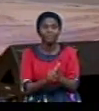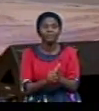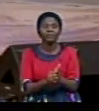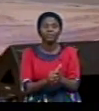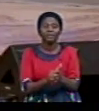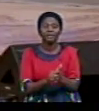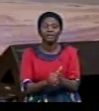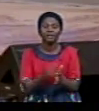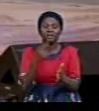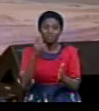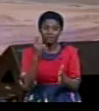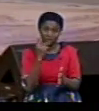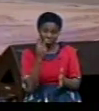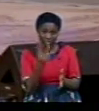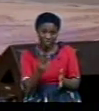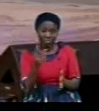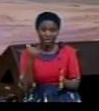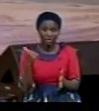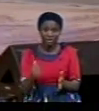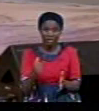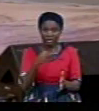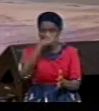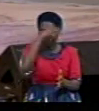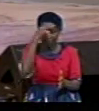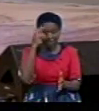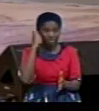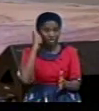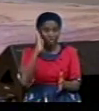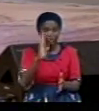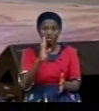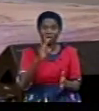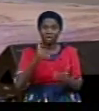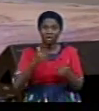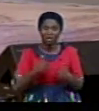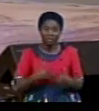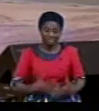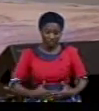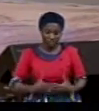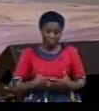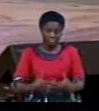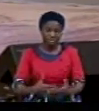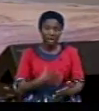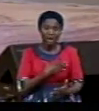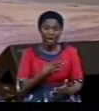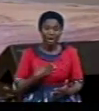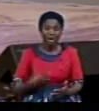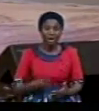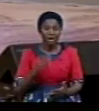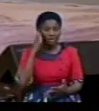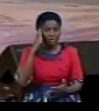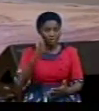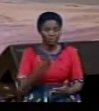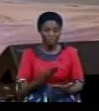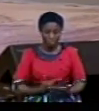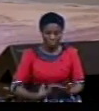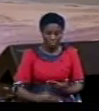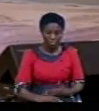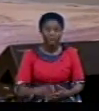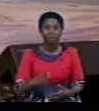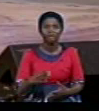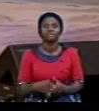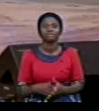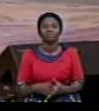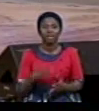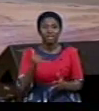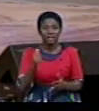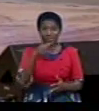shall be our child and shall bring forth his son a virgin not a woman a virgin